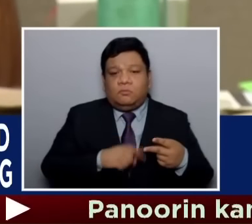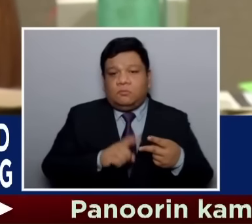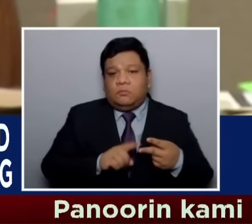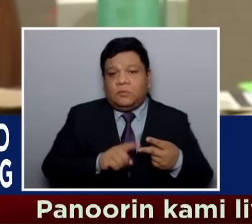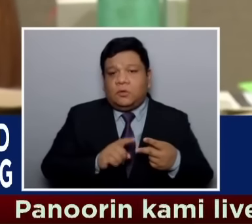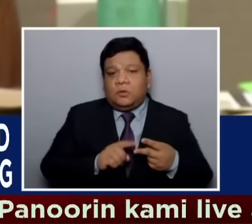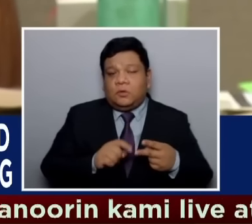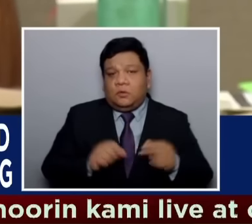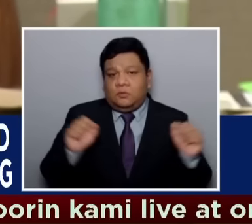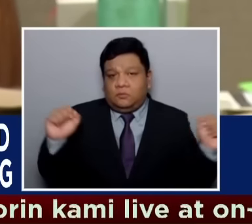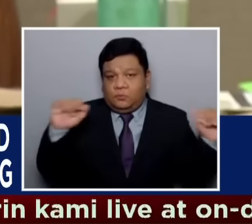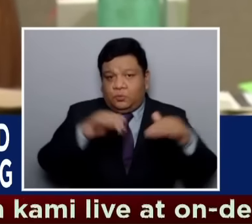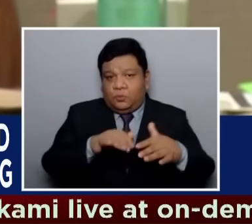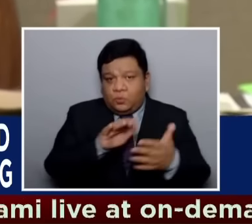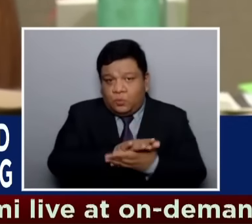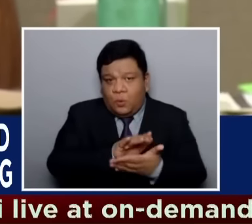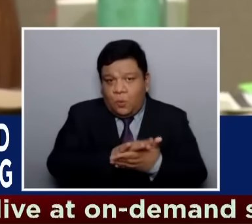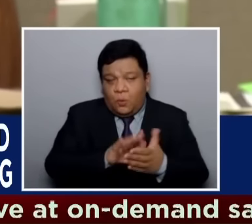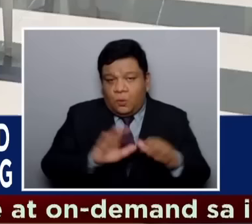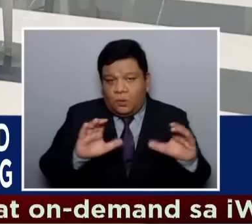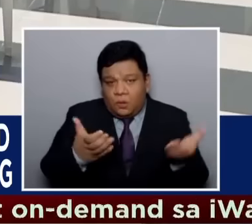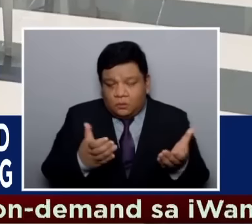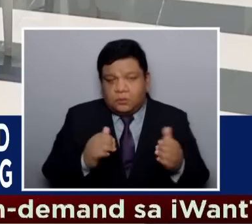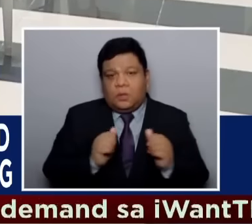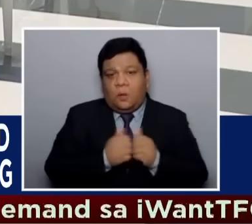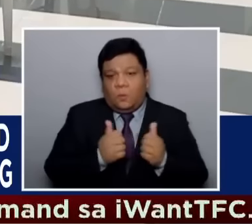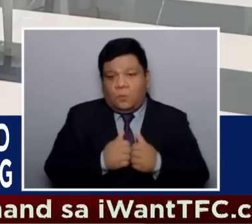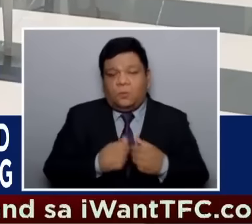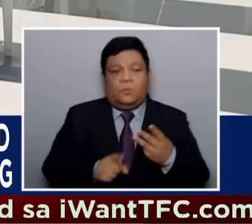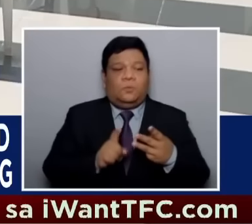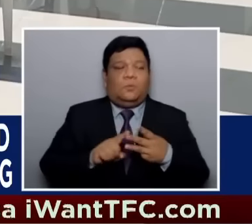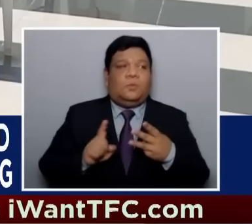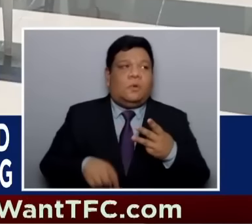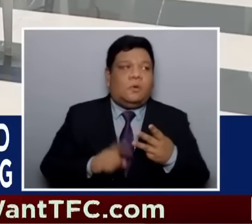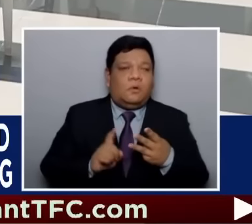face-to-face opening of this coming school year, it's all about